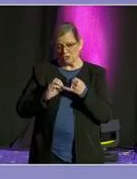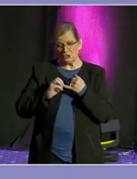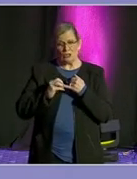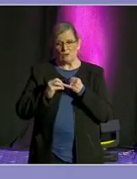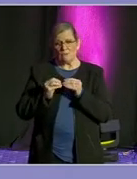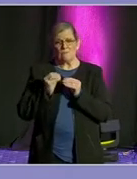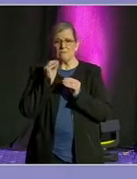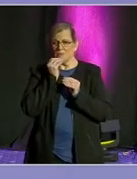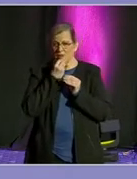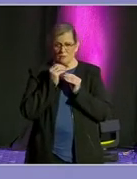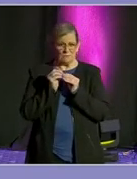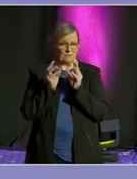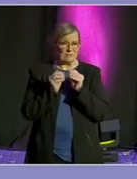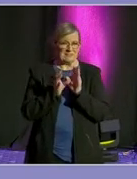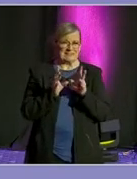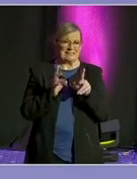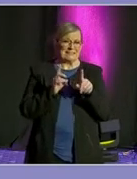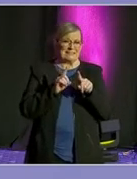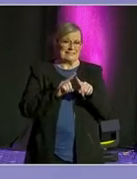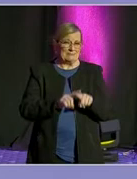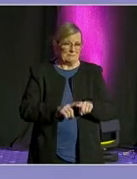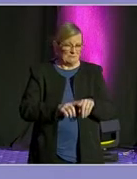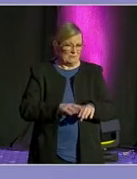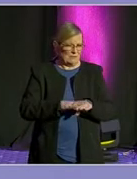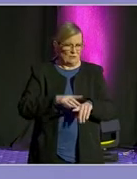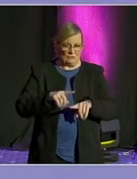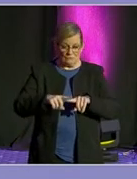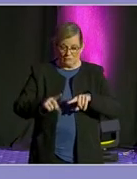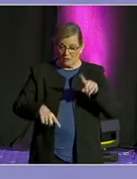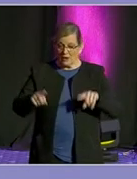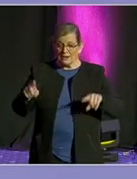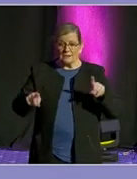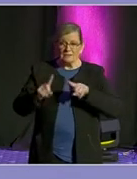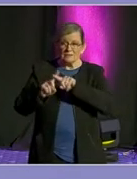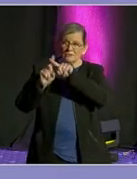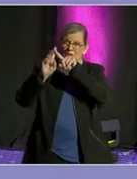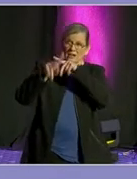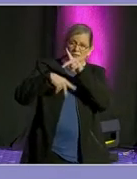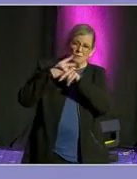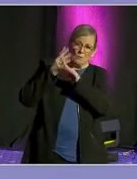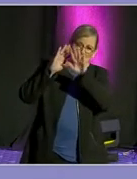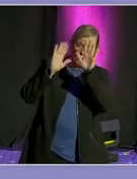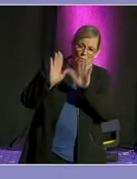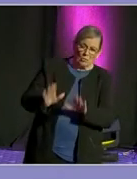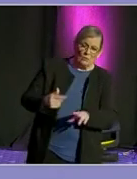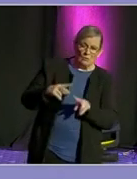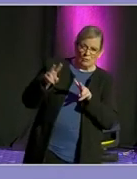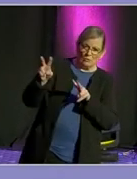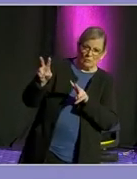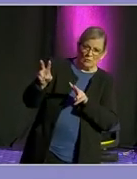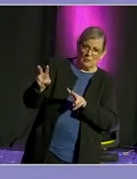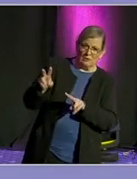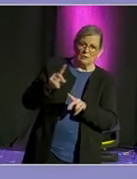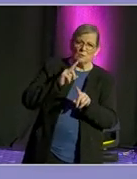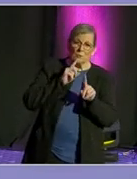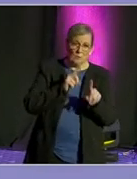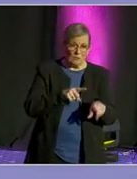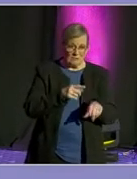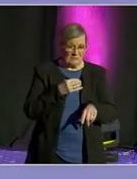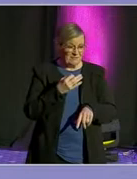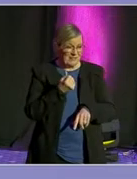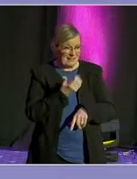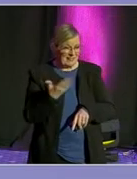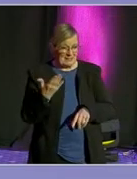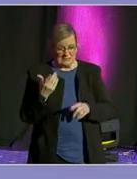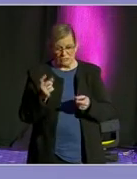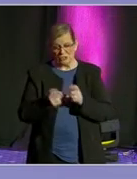is dependent on a variety of weather conditions. So we'll continue to monitor the bud development and report back if there are any changes in the